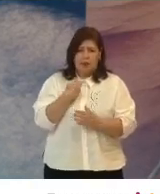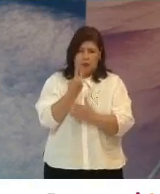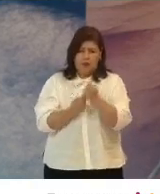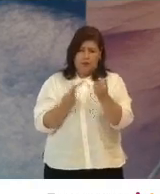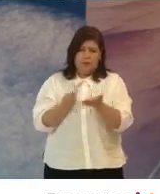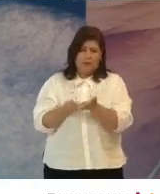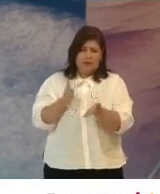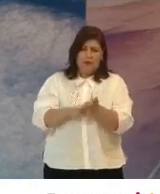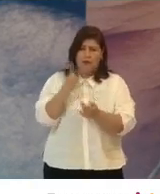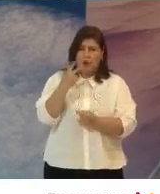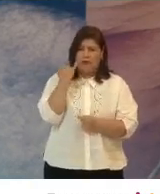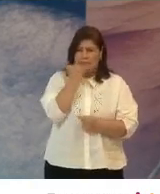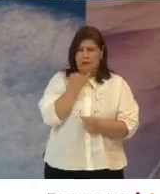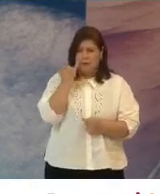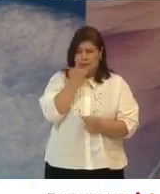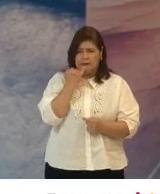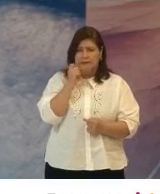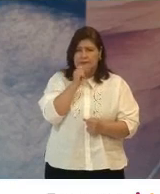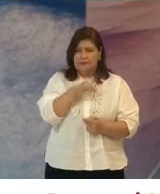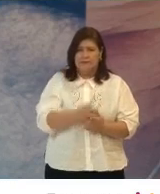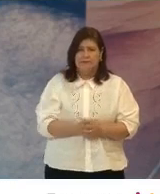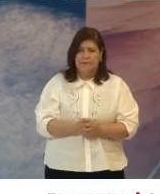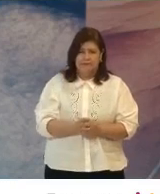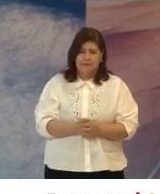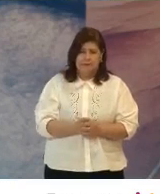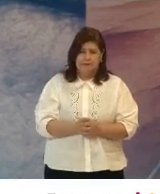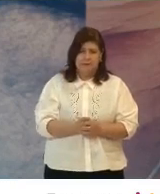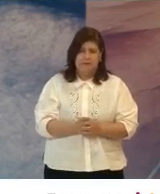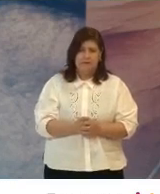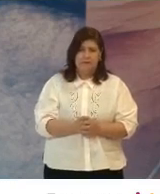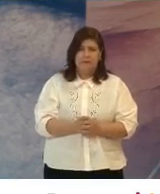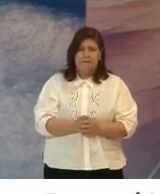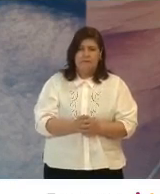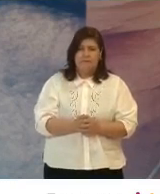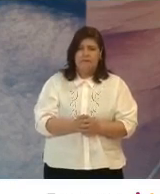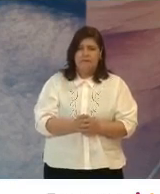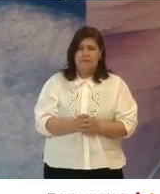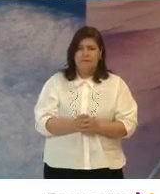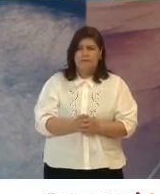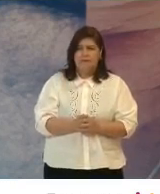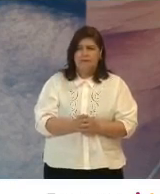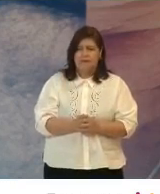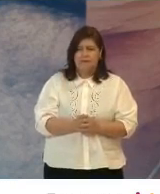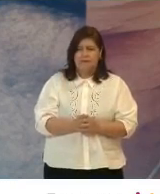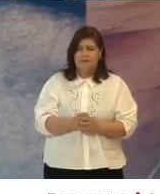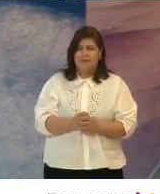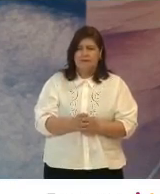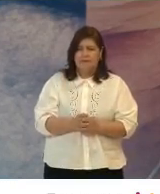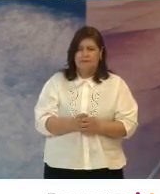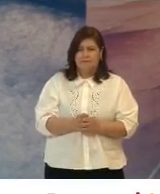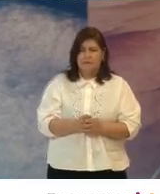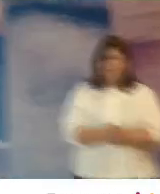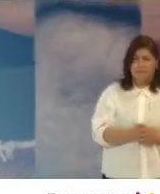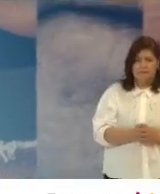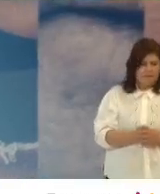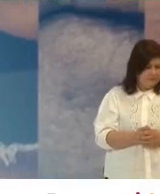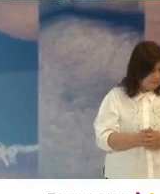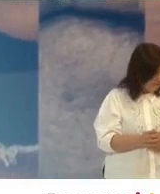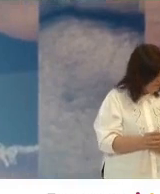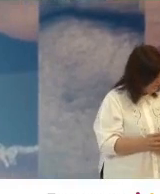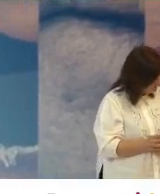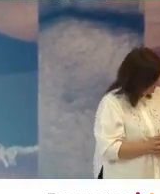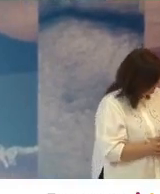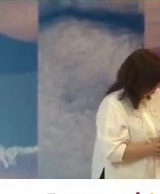mixto. For those of us who recognize ourselves as systemic leaders and have understood the importance of